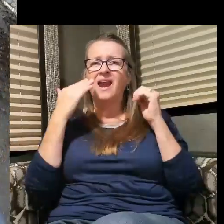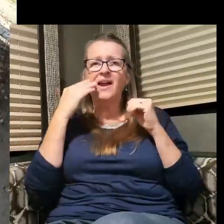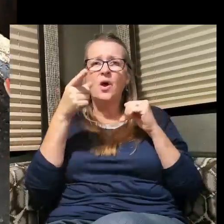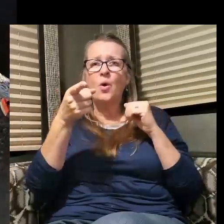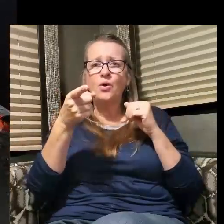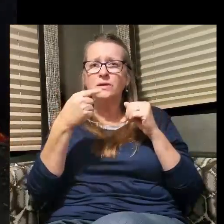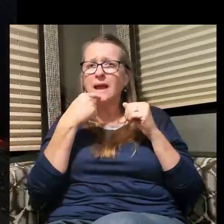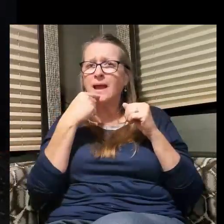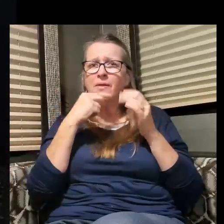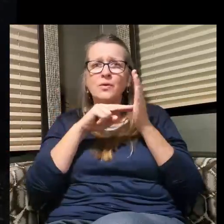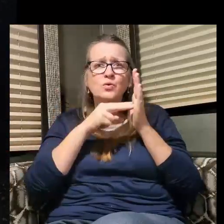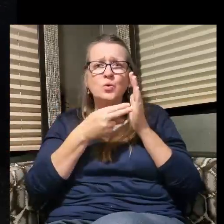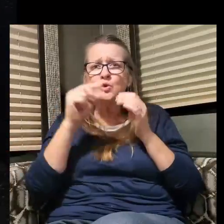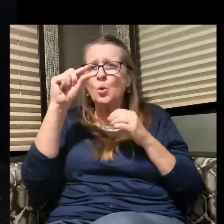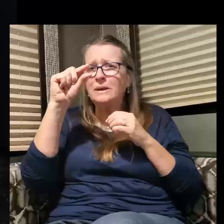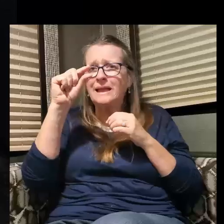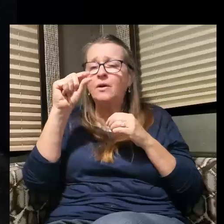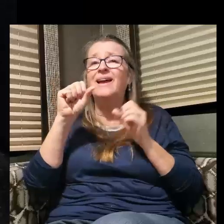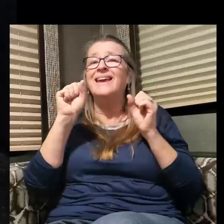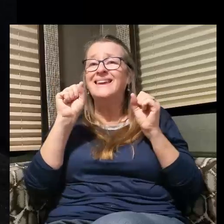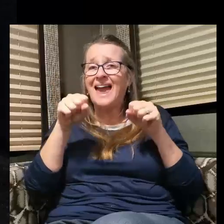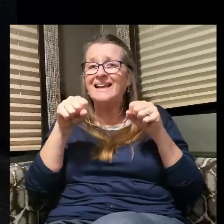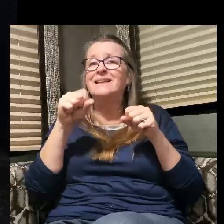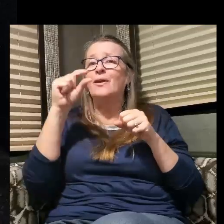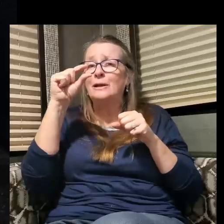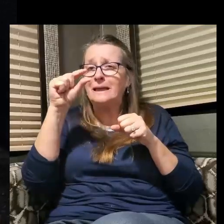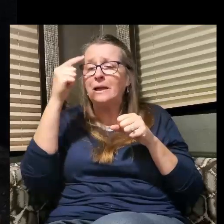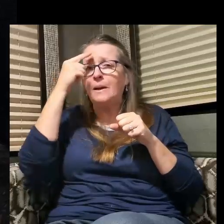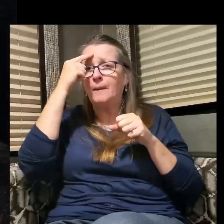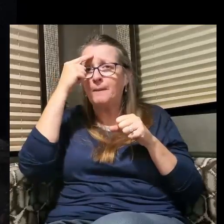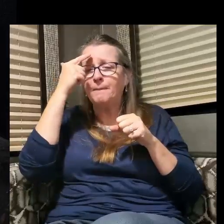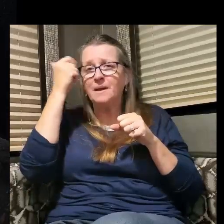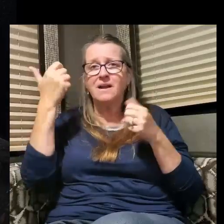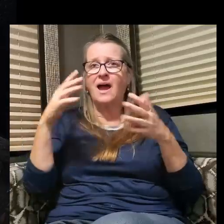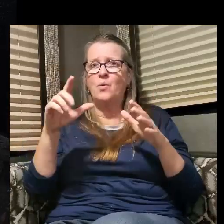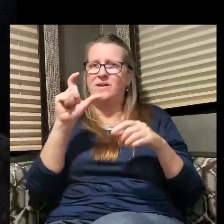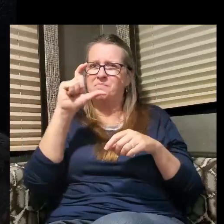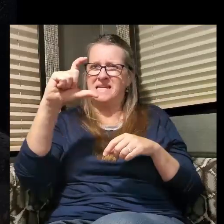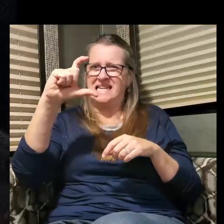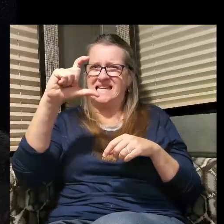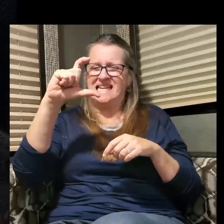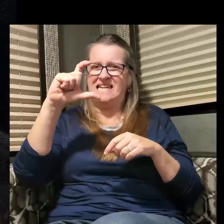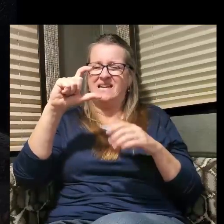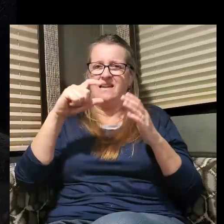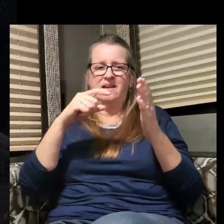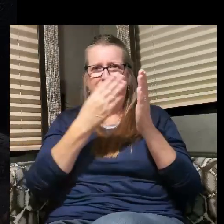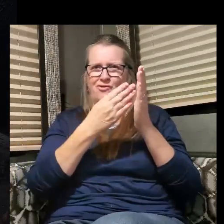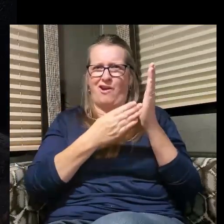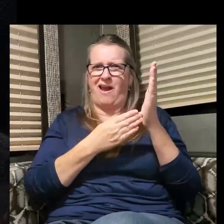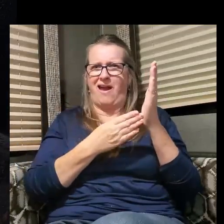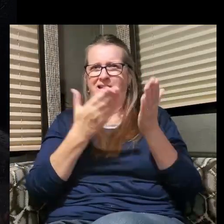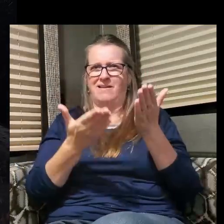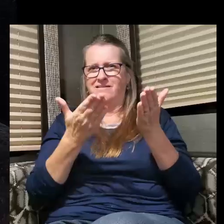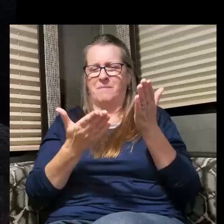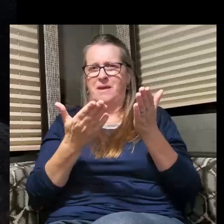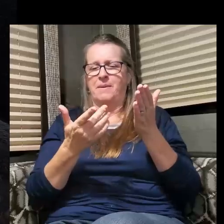and I know what you're saying. You go, those screws are so little. Yeah, they're little because I don't want to put big screws in with big threads